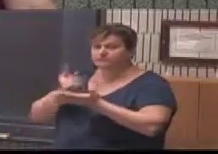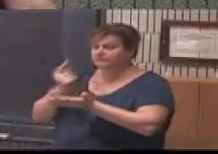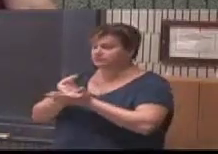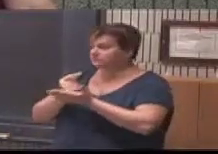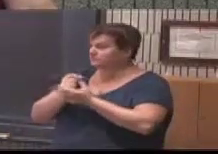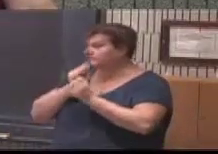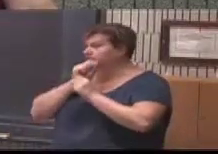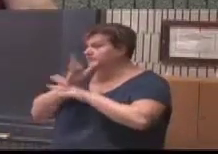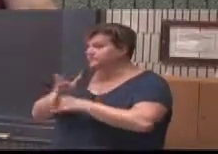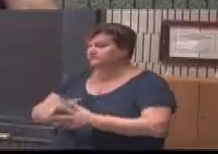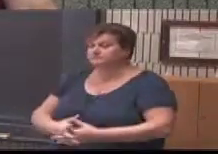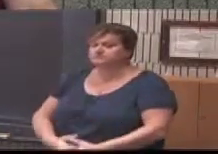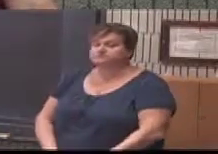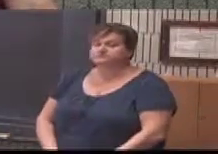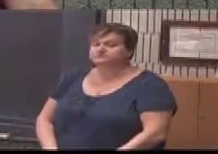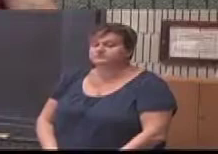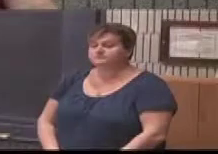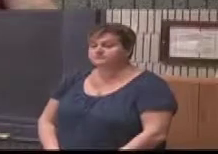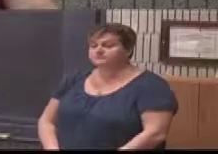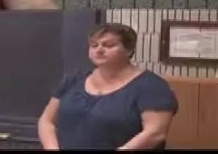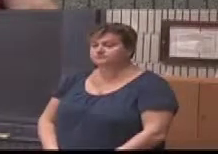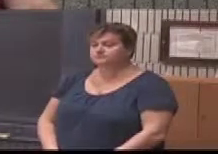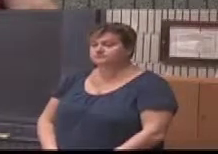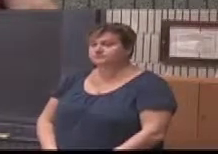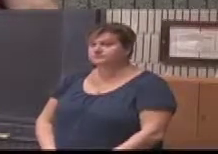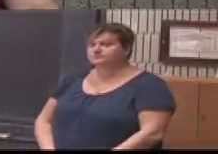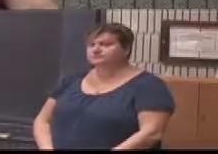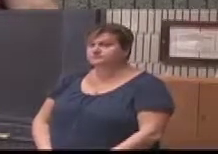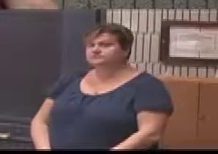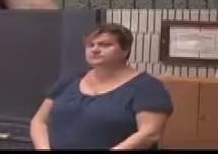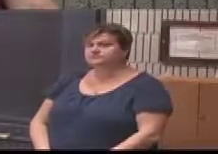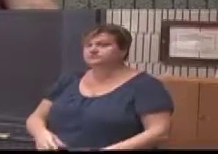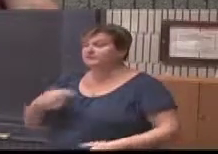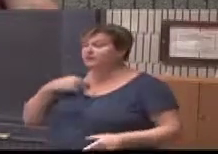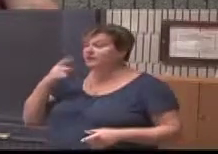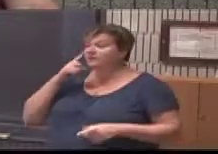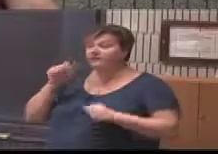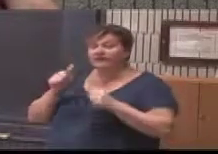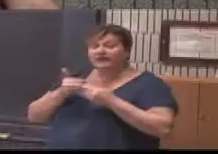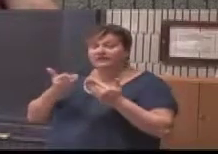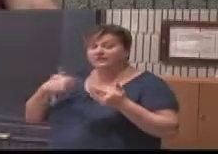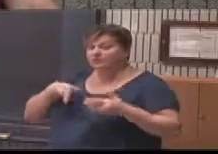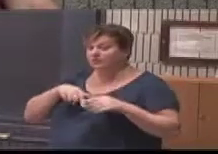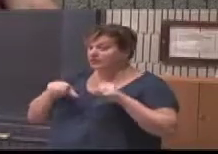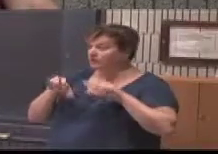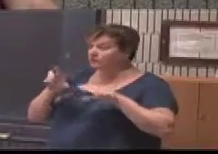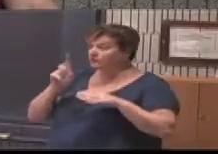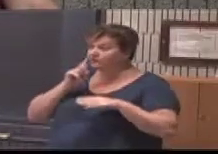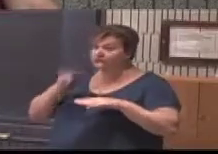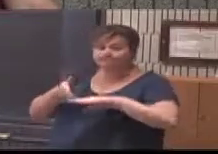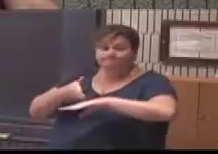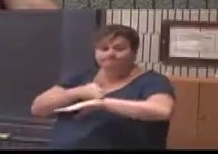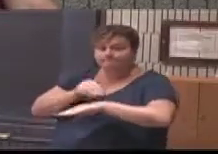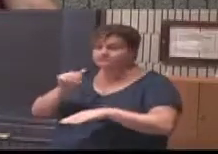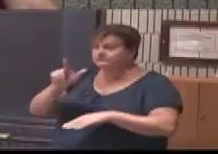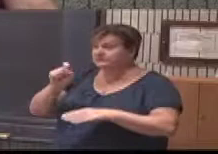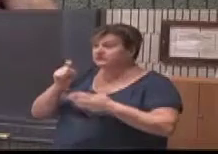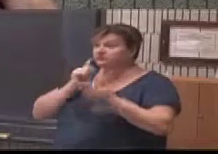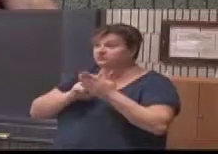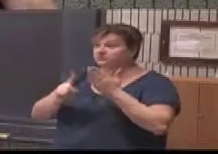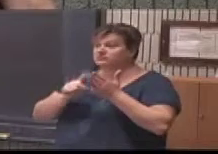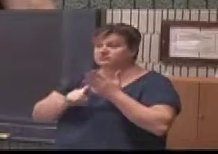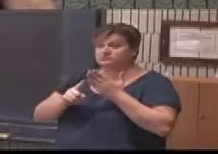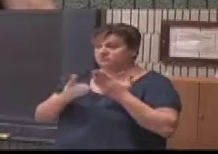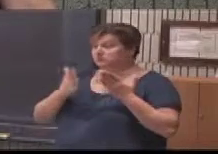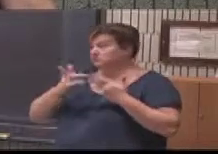And so I think that anything we can do to advance ALS research, whether you're looking to